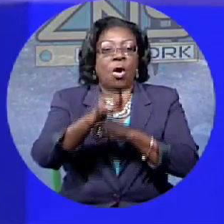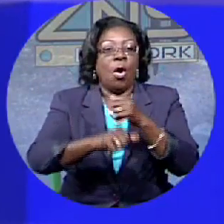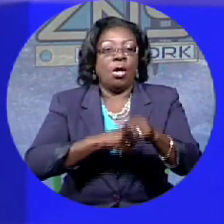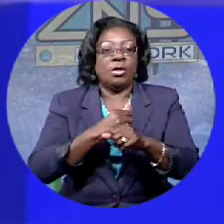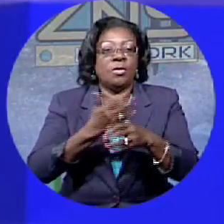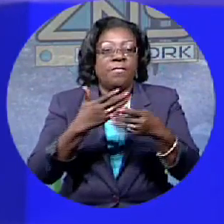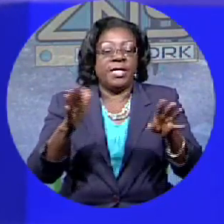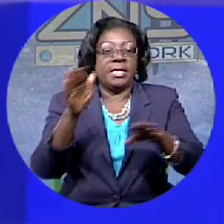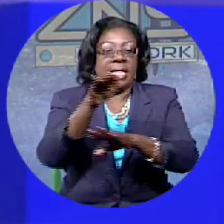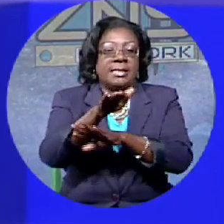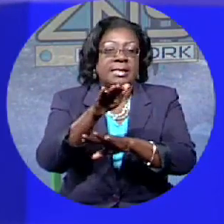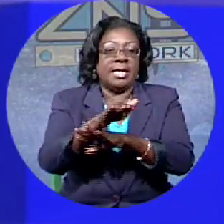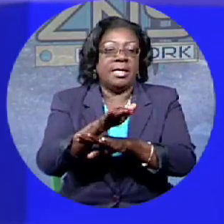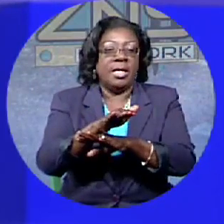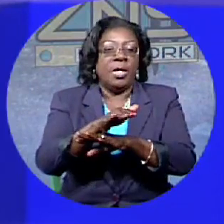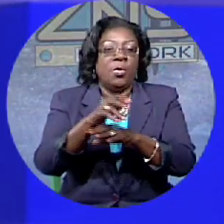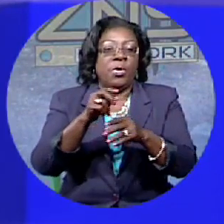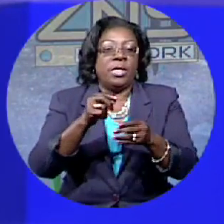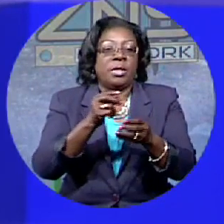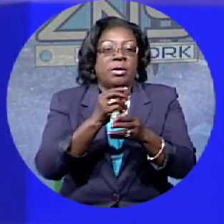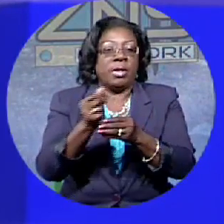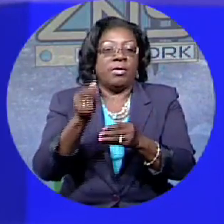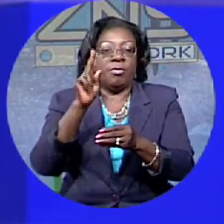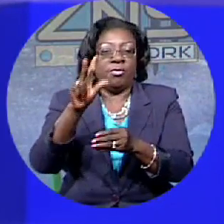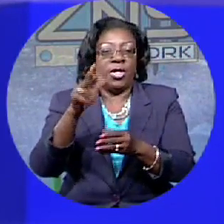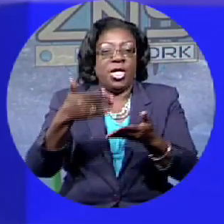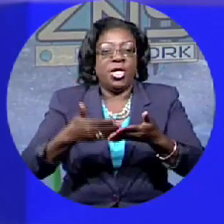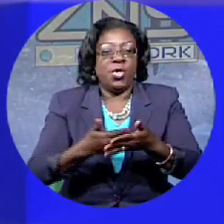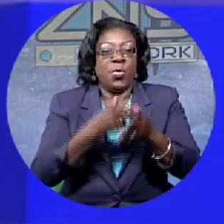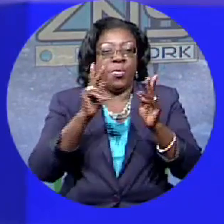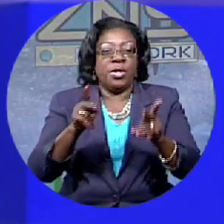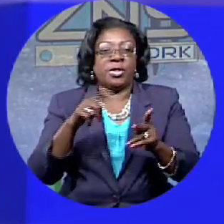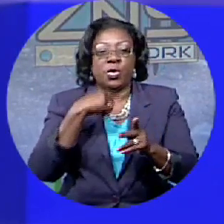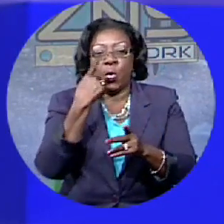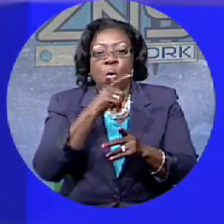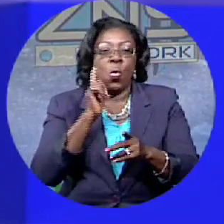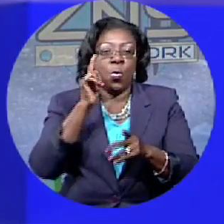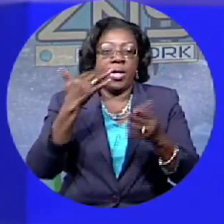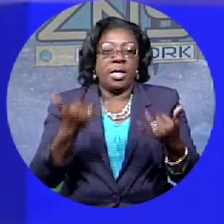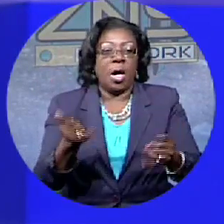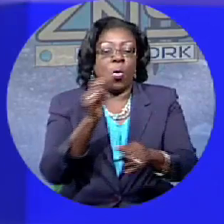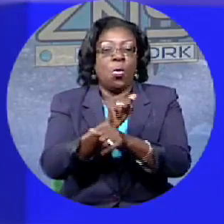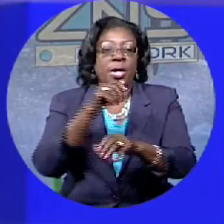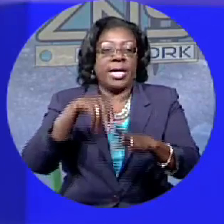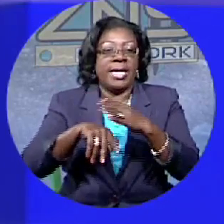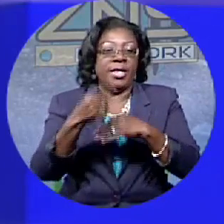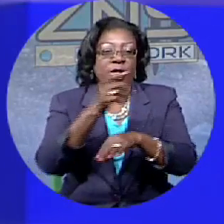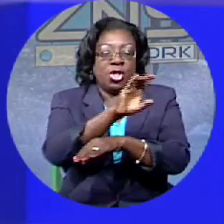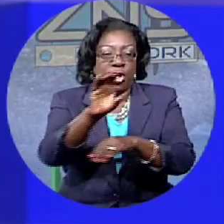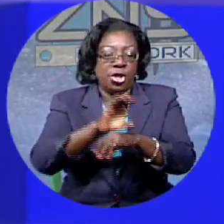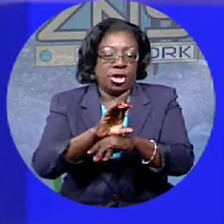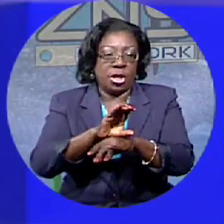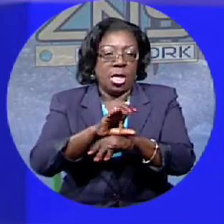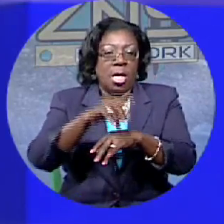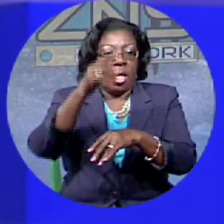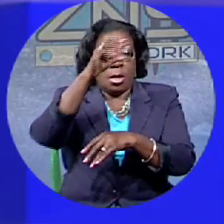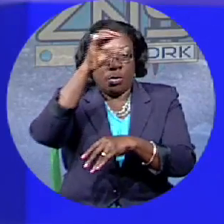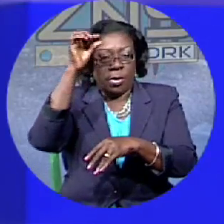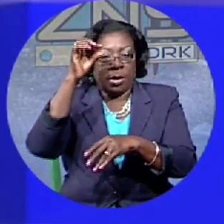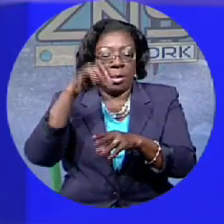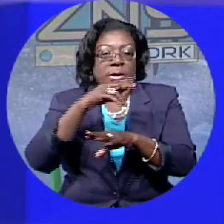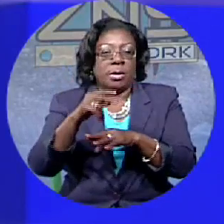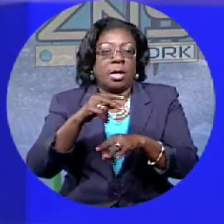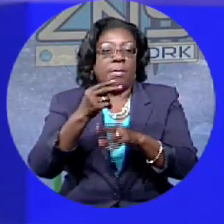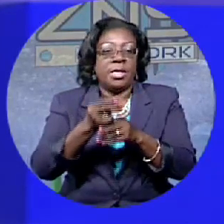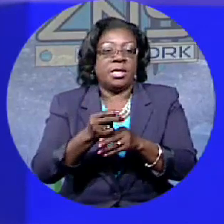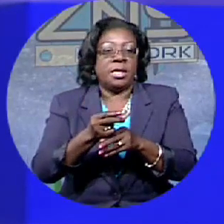concluded last night with the commissioning of 3 new lay readers and chalice bearers to the Anglican faith. The Right Reverend Leish Boyd commissioned Evans Orlholm,